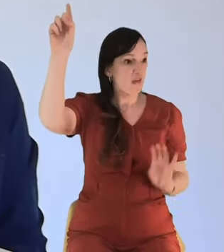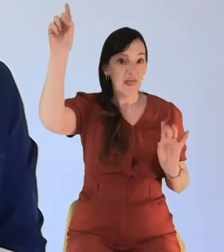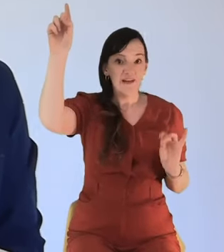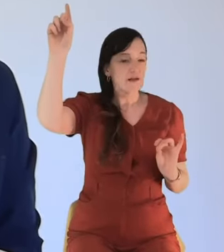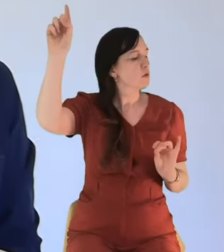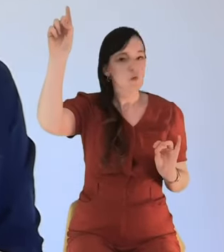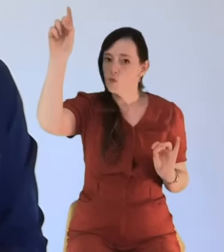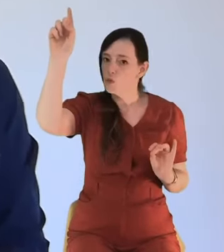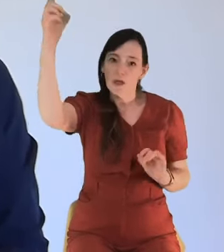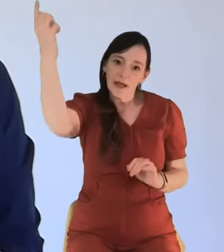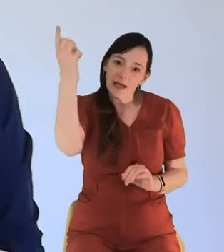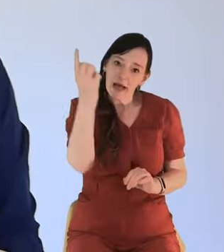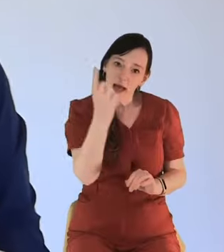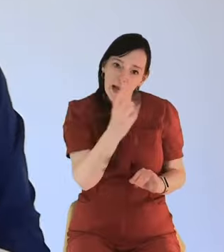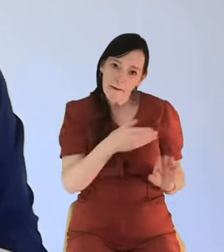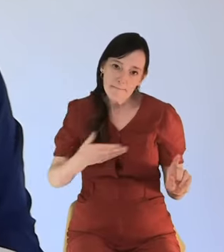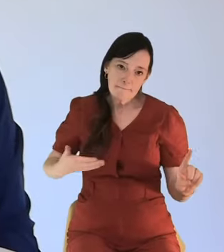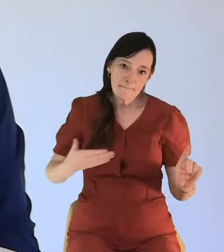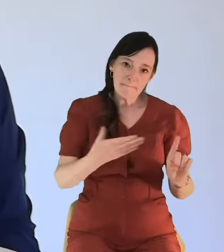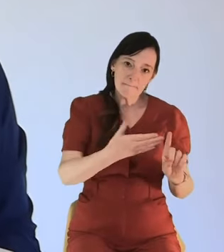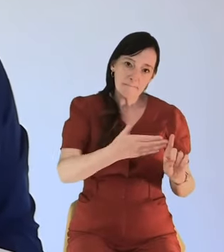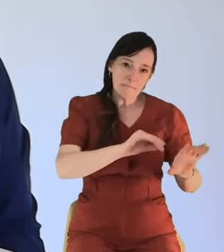world to how it was meant to be.